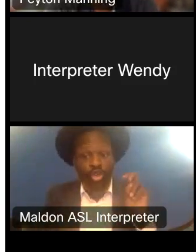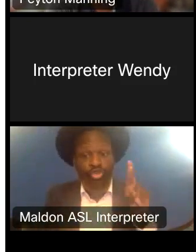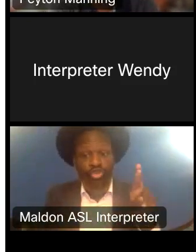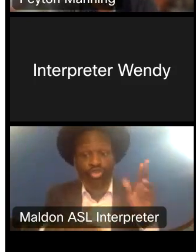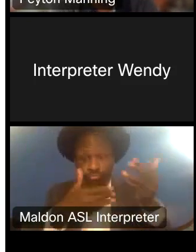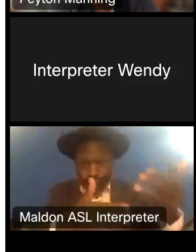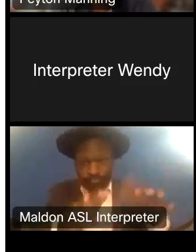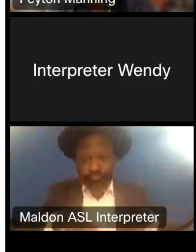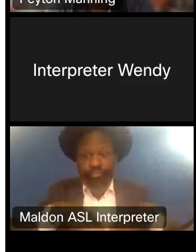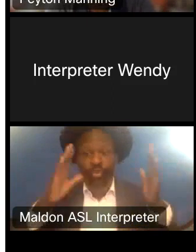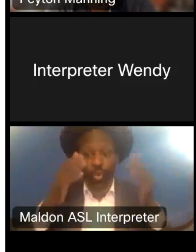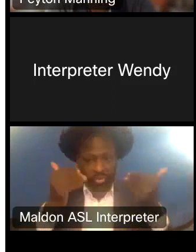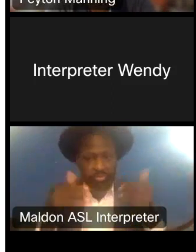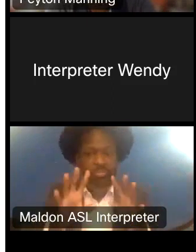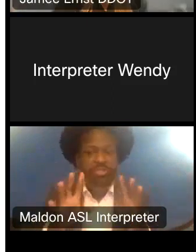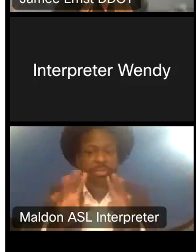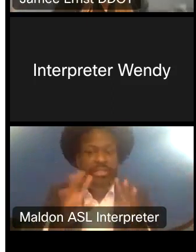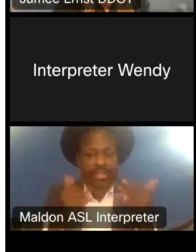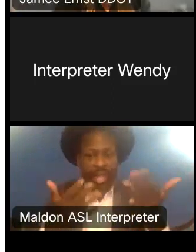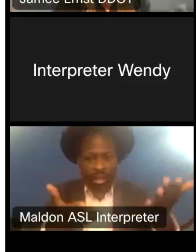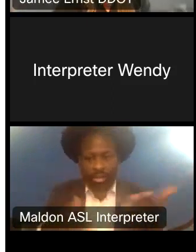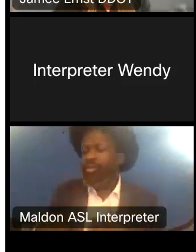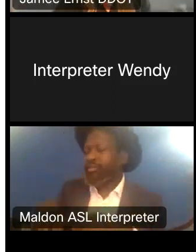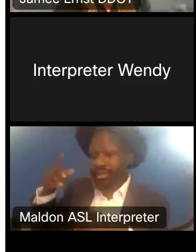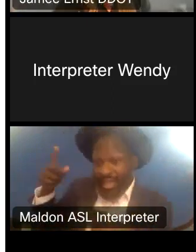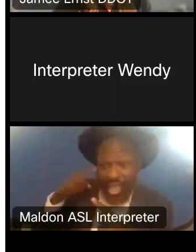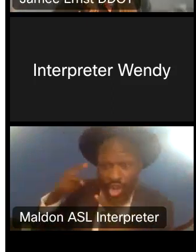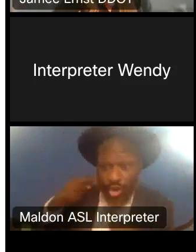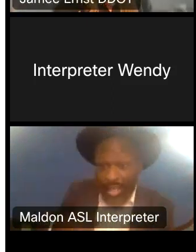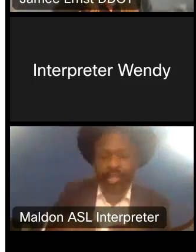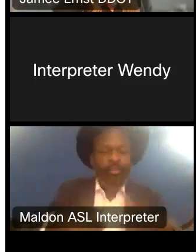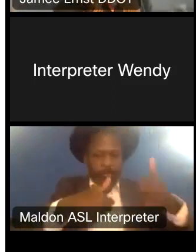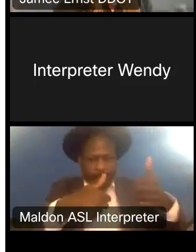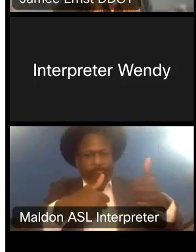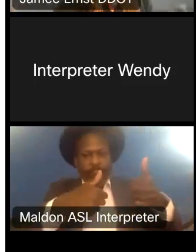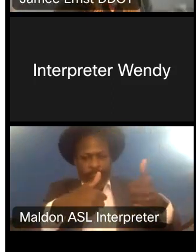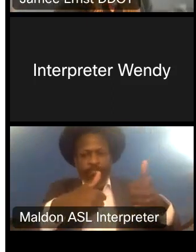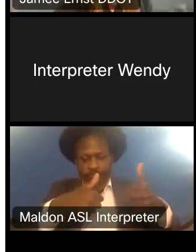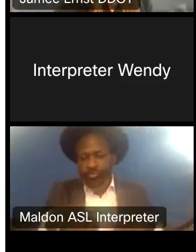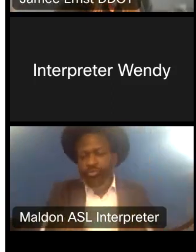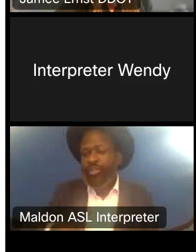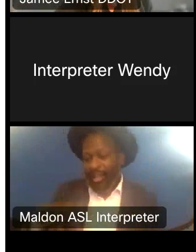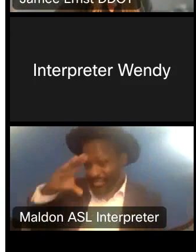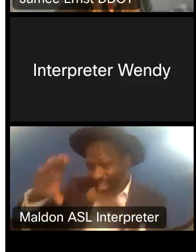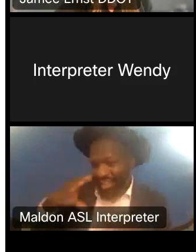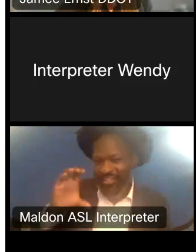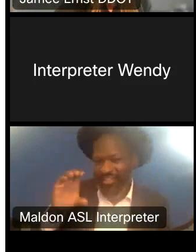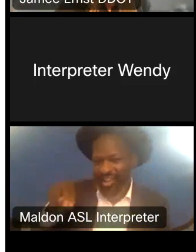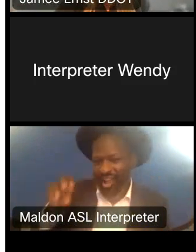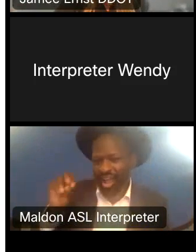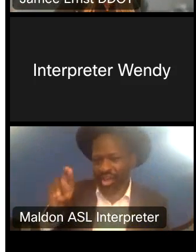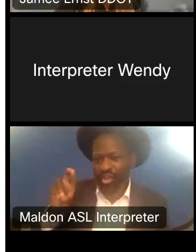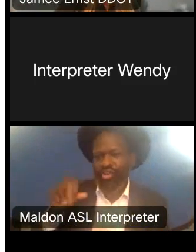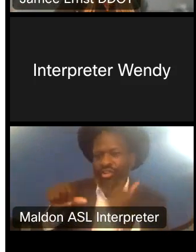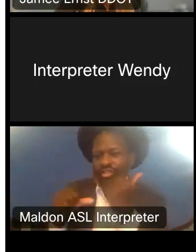speak now. Hear me? Yes. Yes. Okay, thank you. Hi, this is Connor Shaw. I'm Deputy Chief of